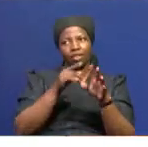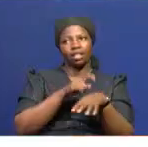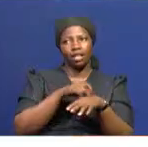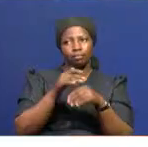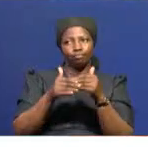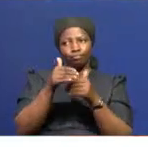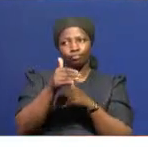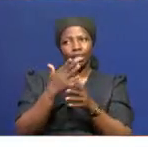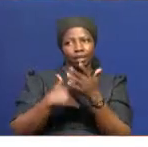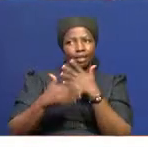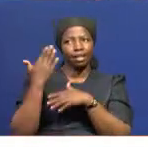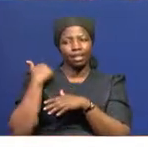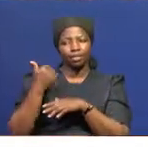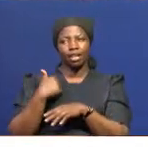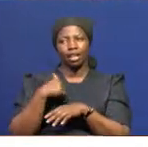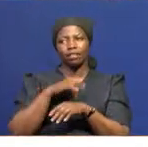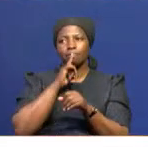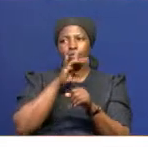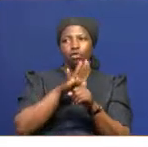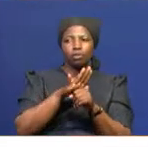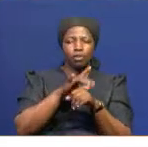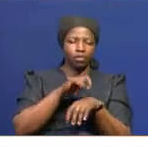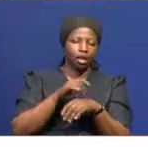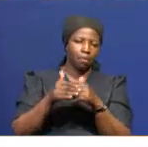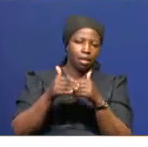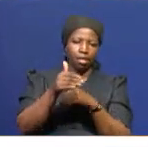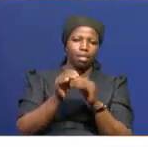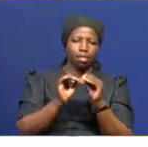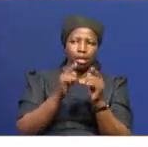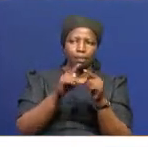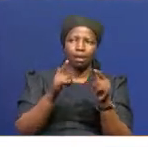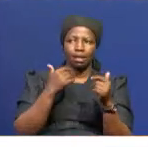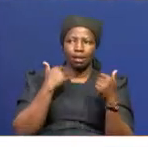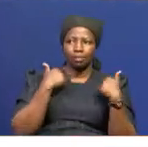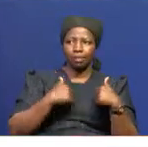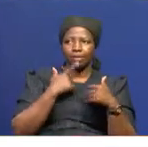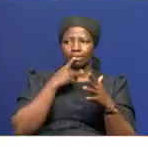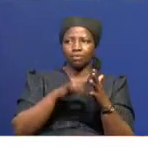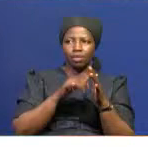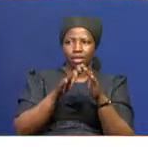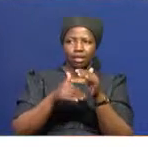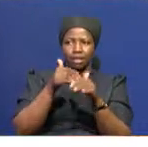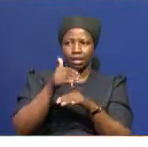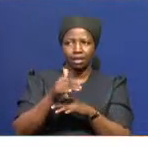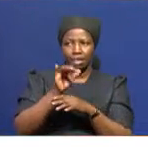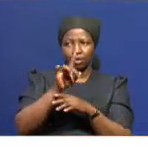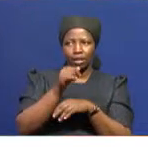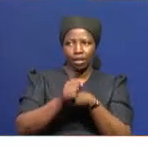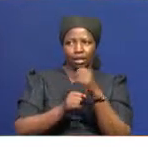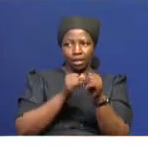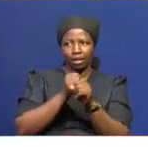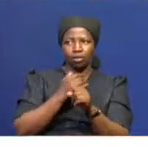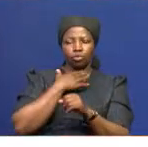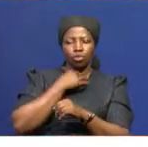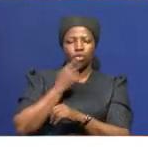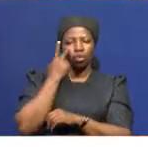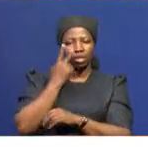in the past there was no promise of timeline. I've given in the next 1 year, we would like to see a digitized occurrence